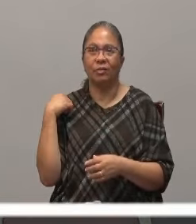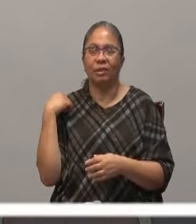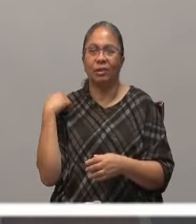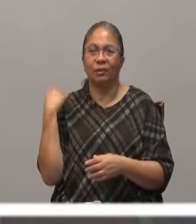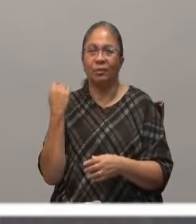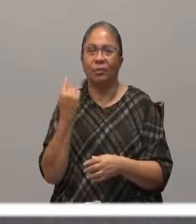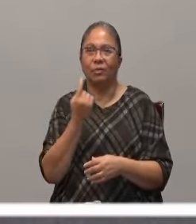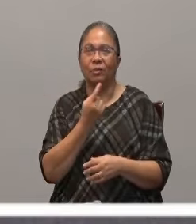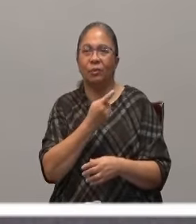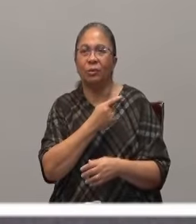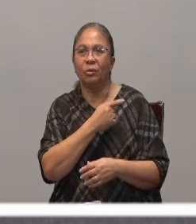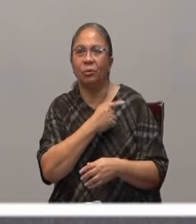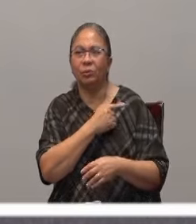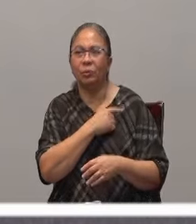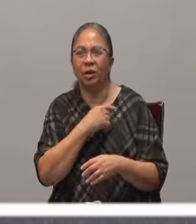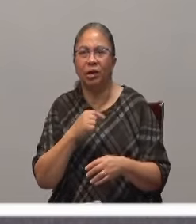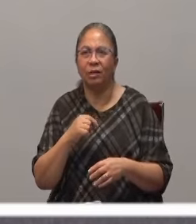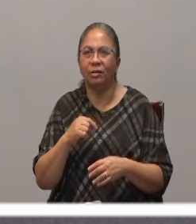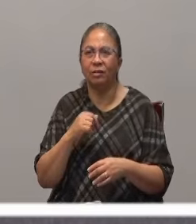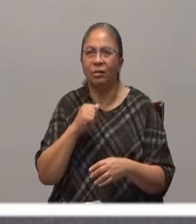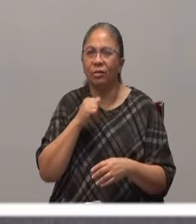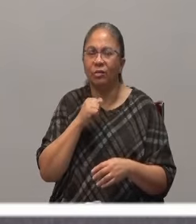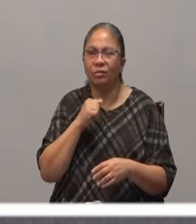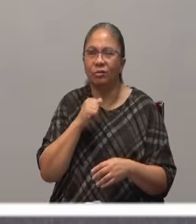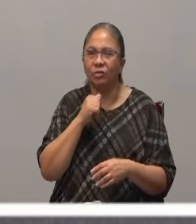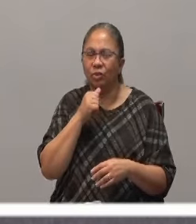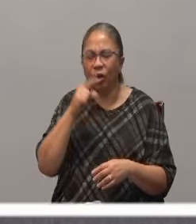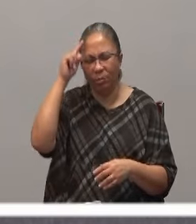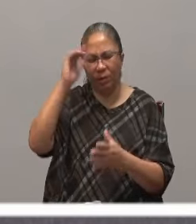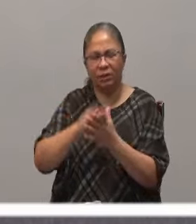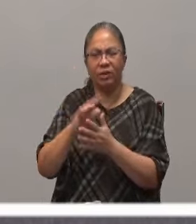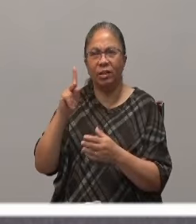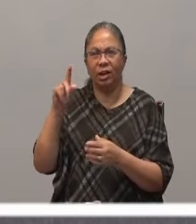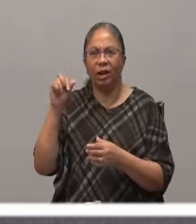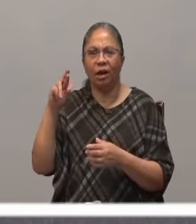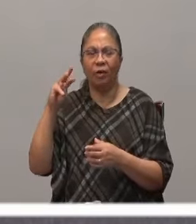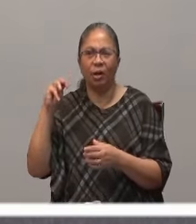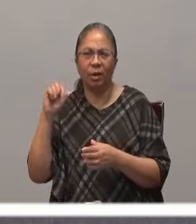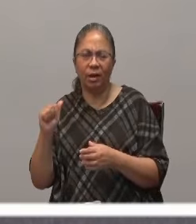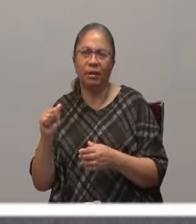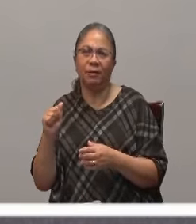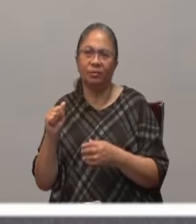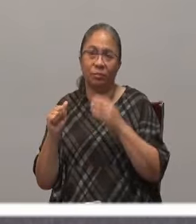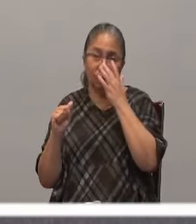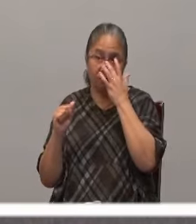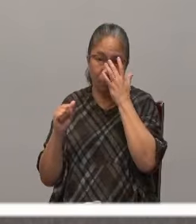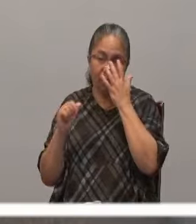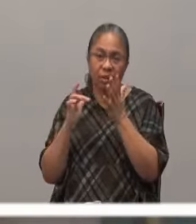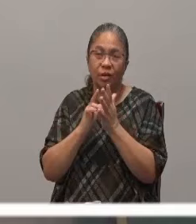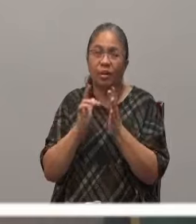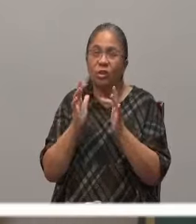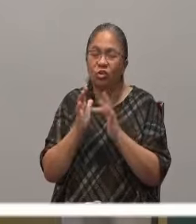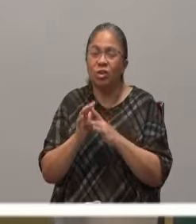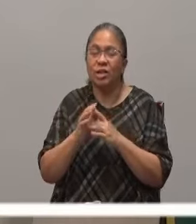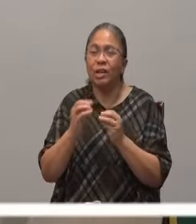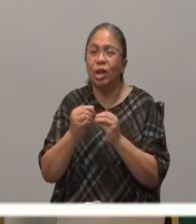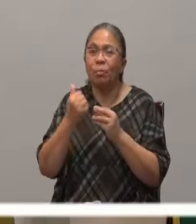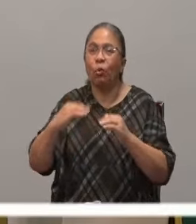Karma is interrupted by the blood of Jesus Christ, high priest, who expiates the sins of the